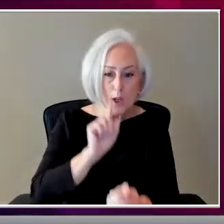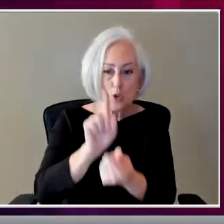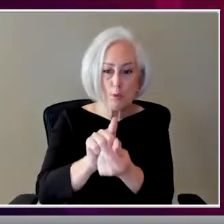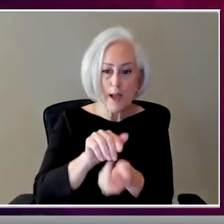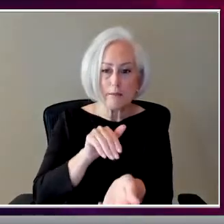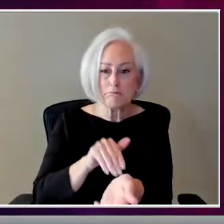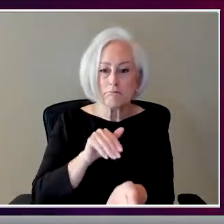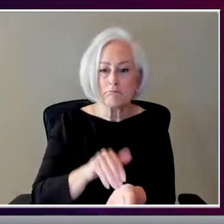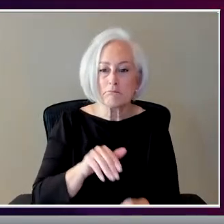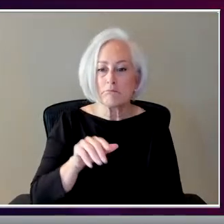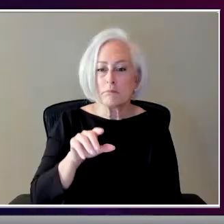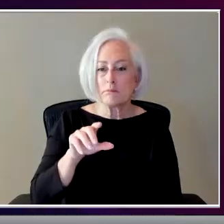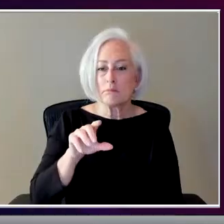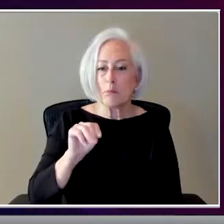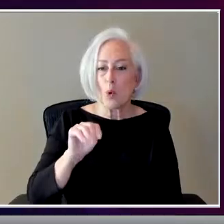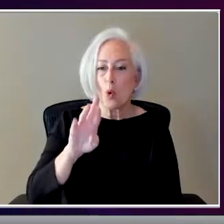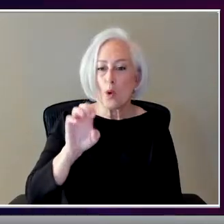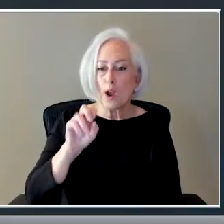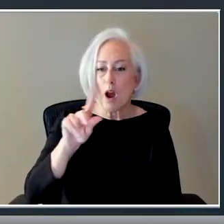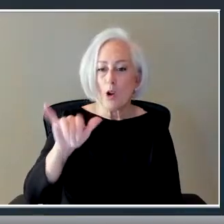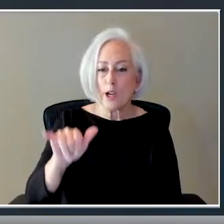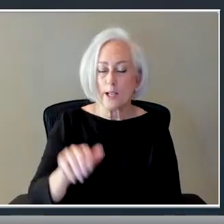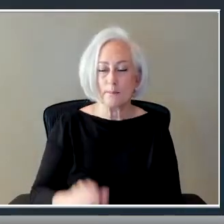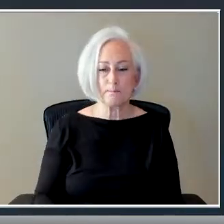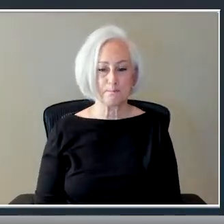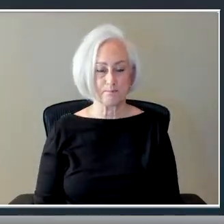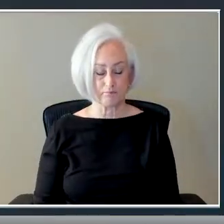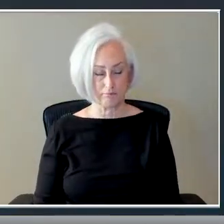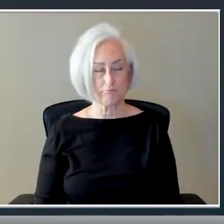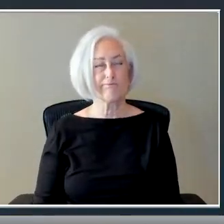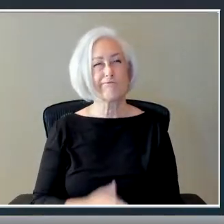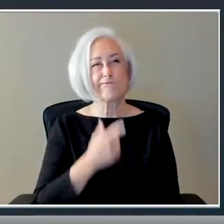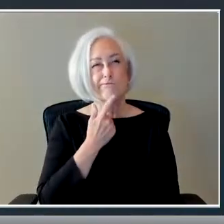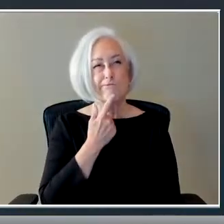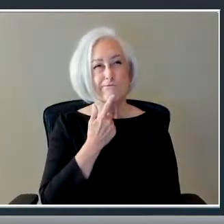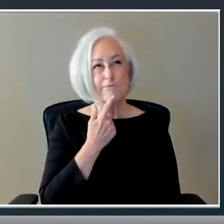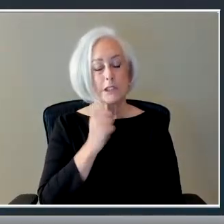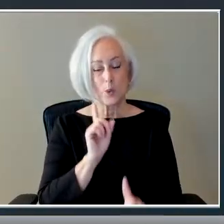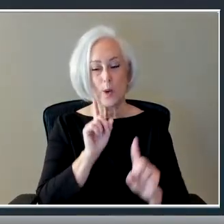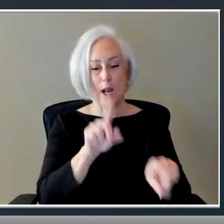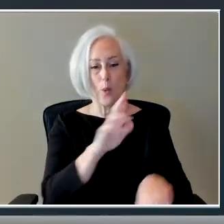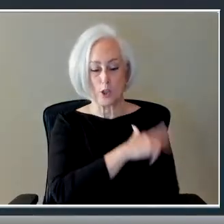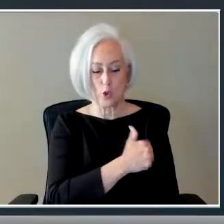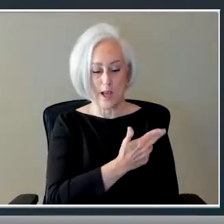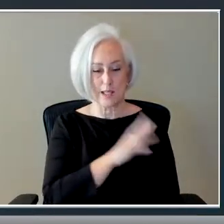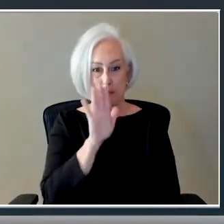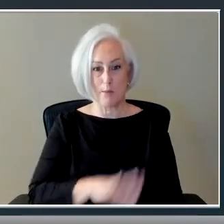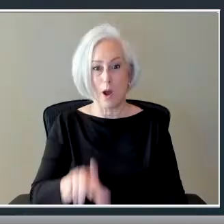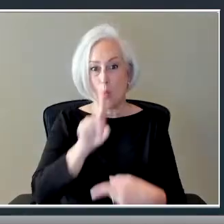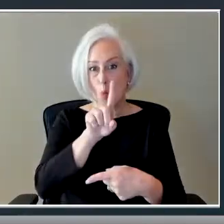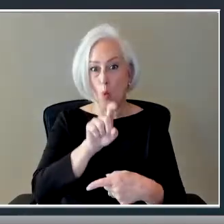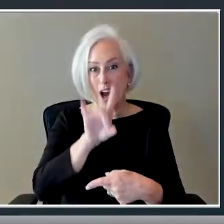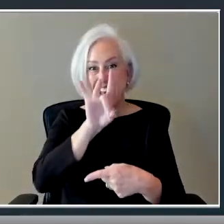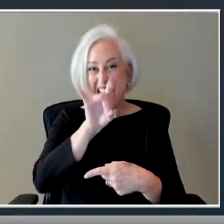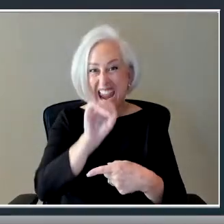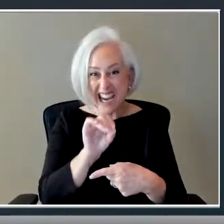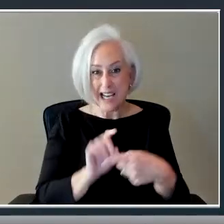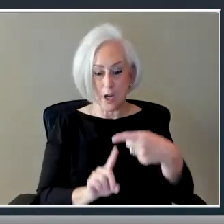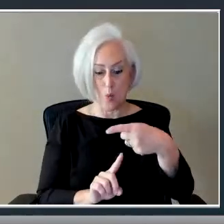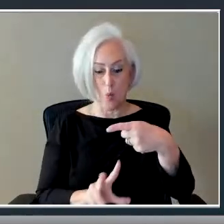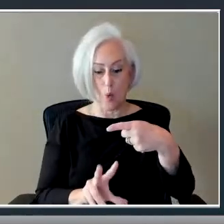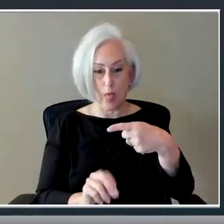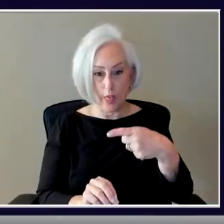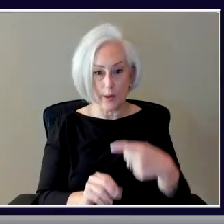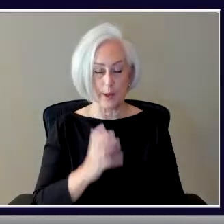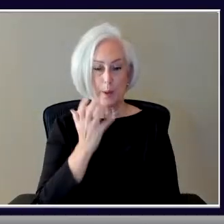Oh, when I went to the hospital, it was in the 180s over 130s. Oh my